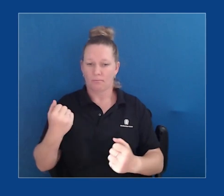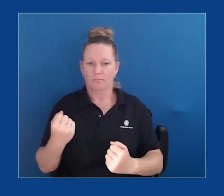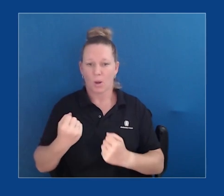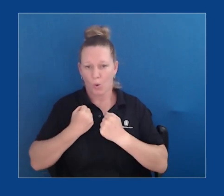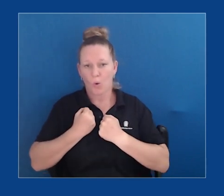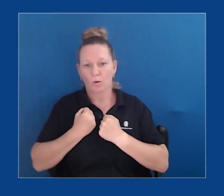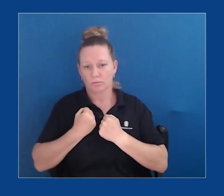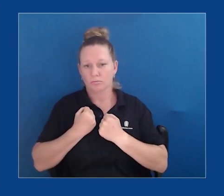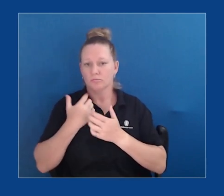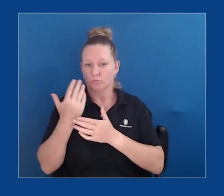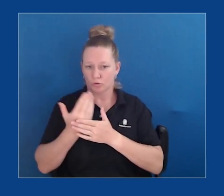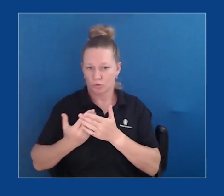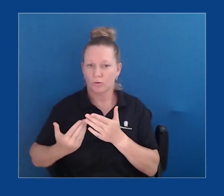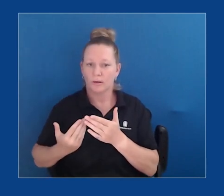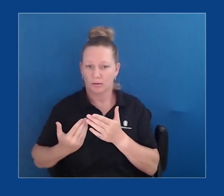story and song,